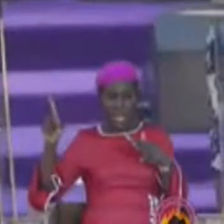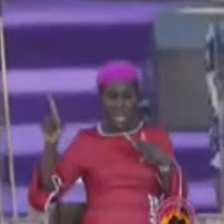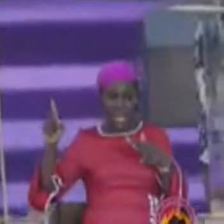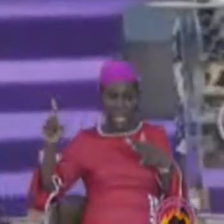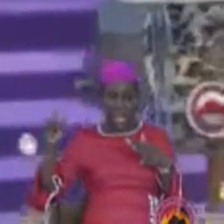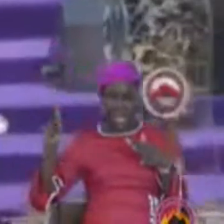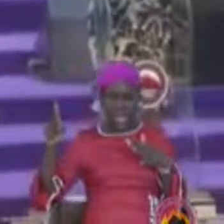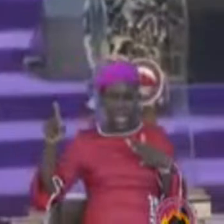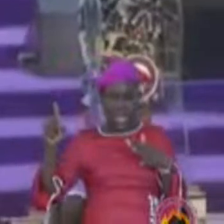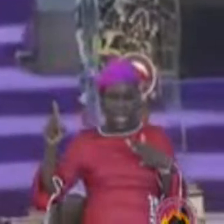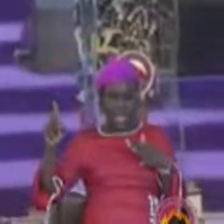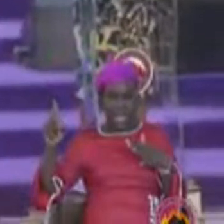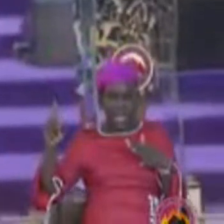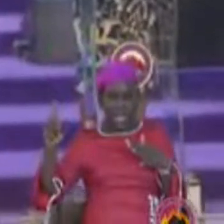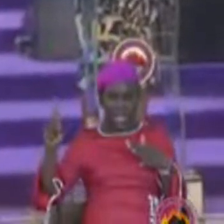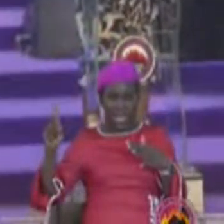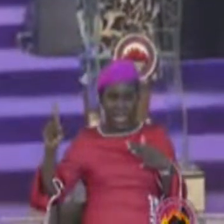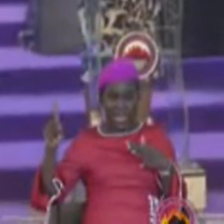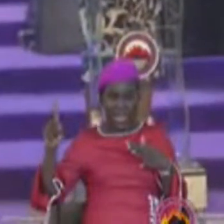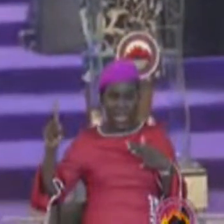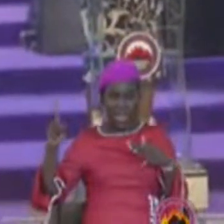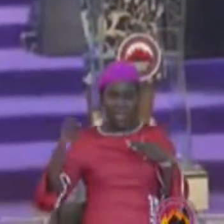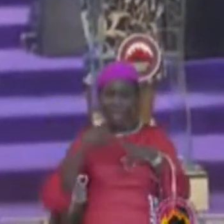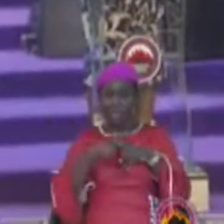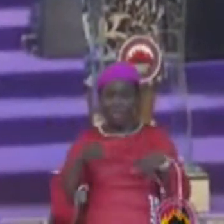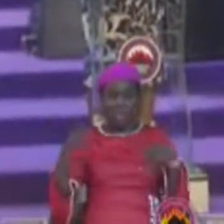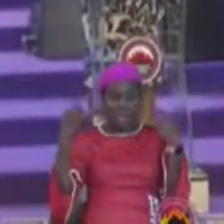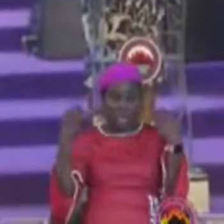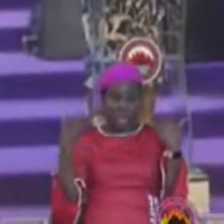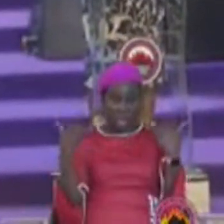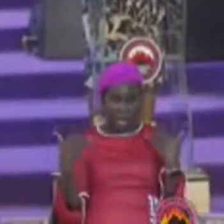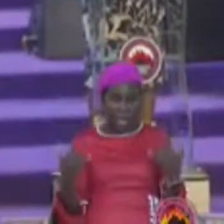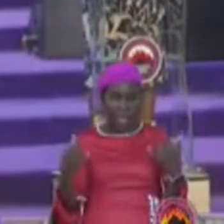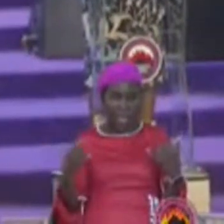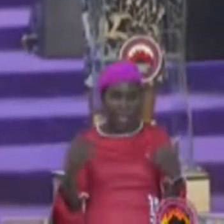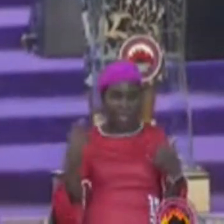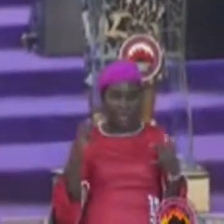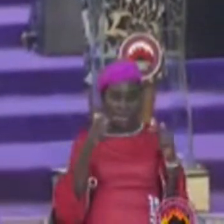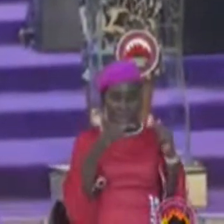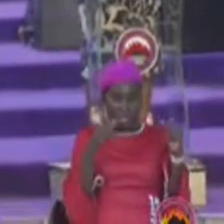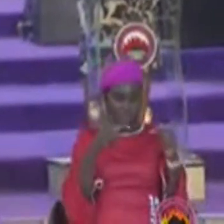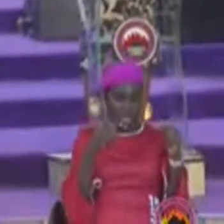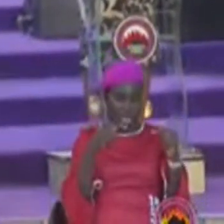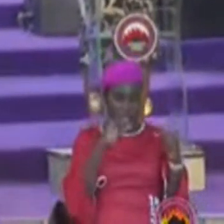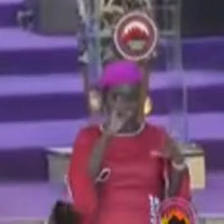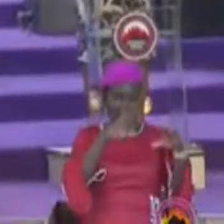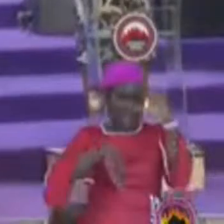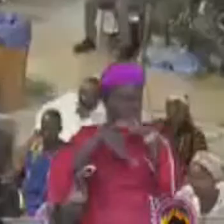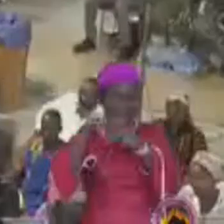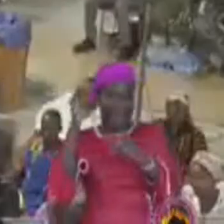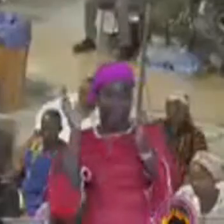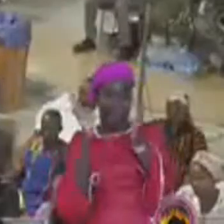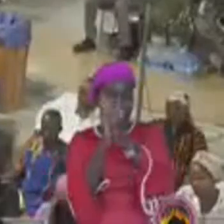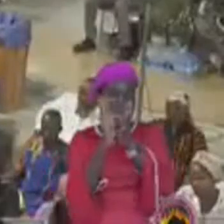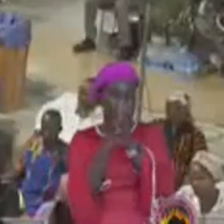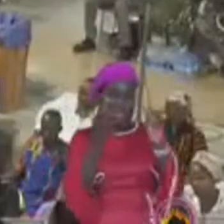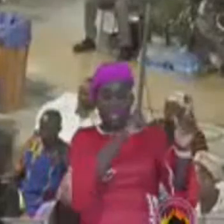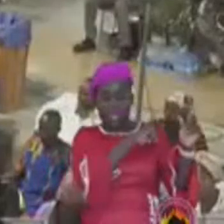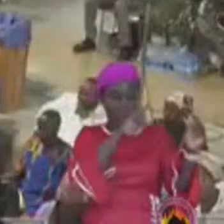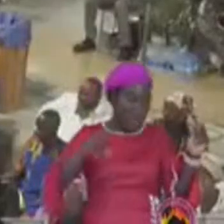while, I will have to limp before rest on the legs. I can move it now. Praise the name of the Lord.